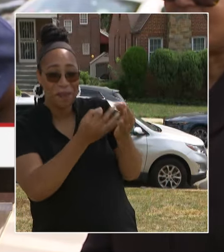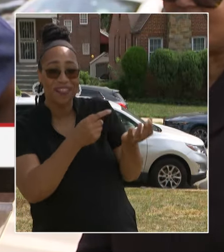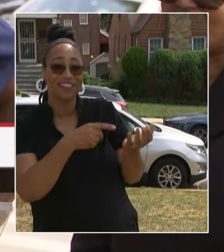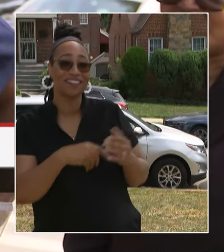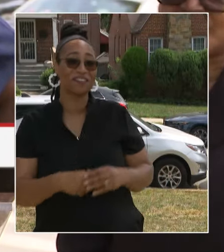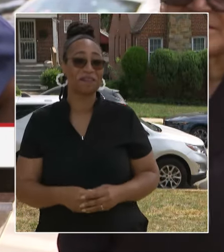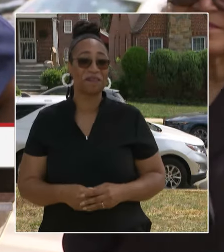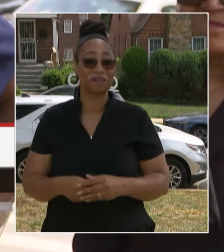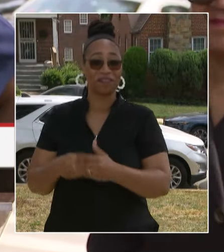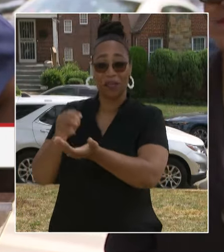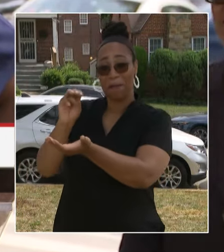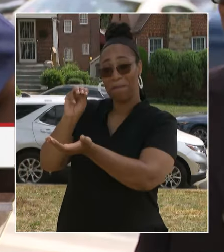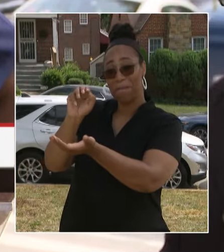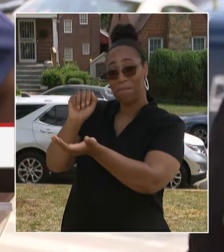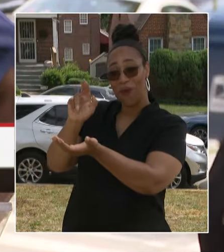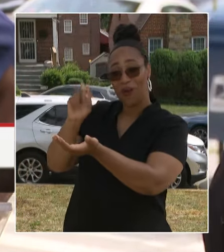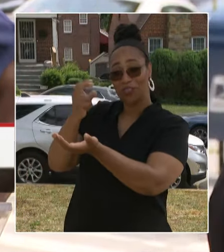am.